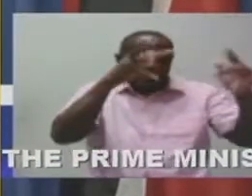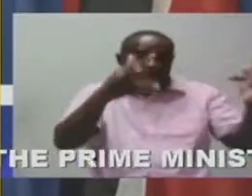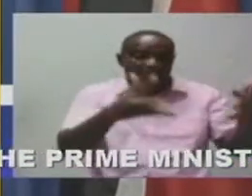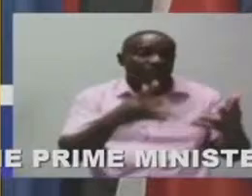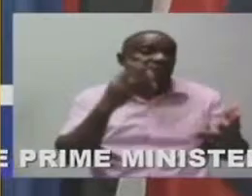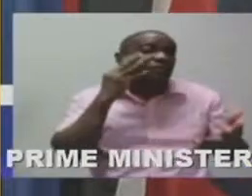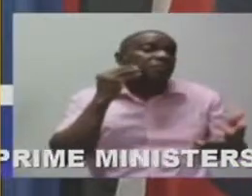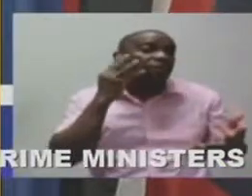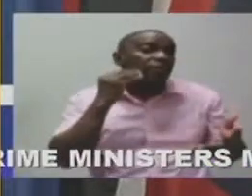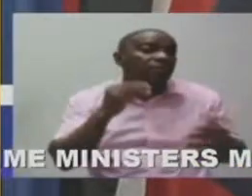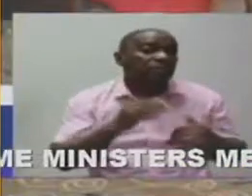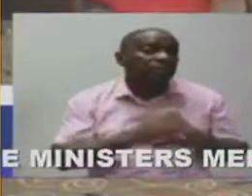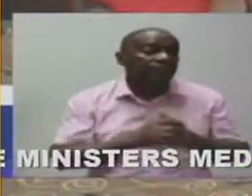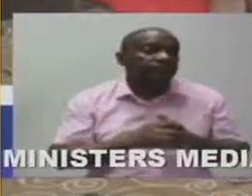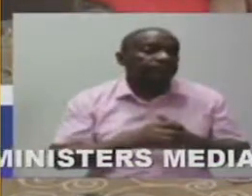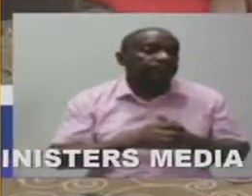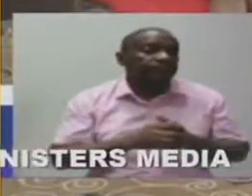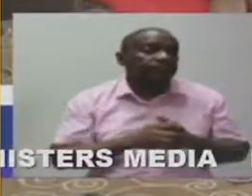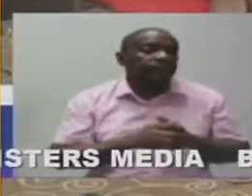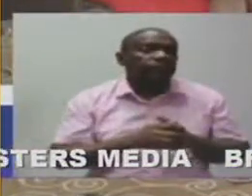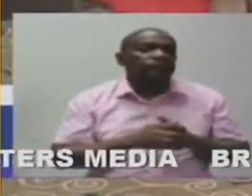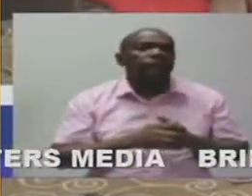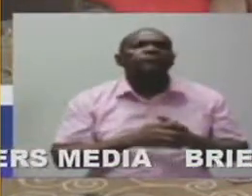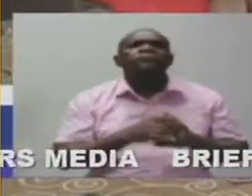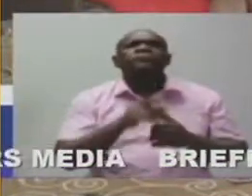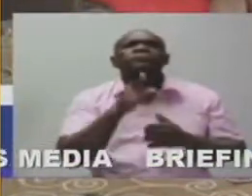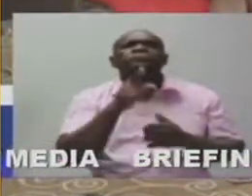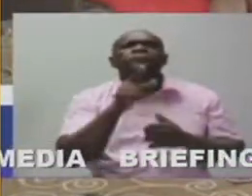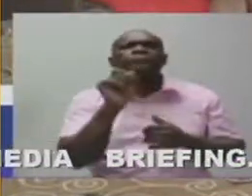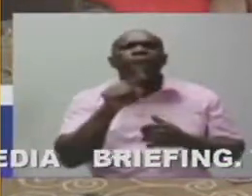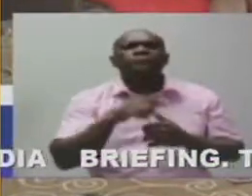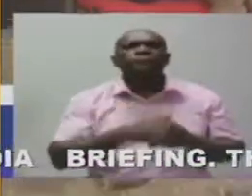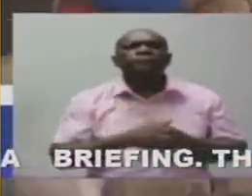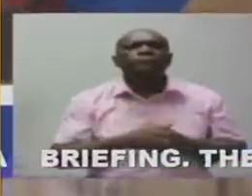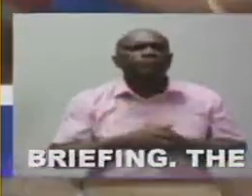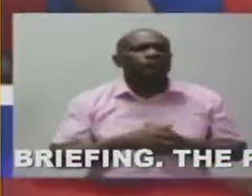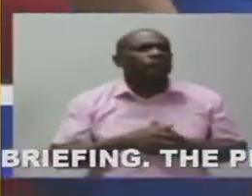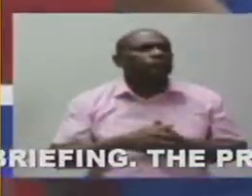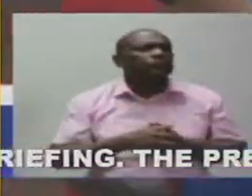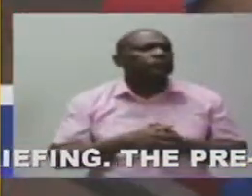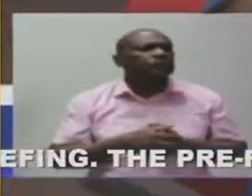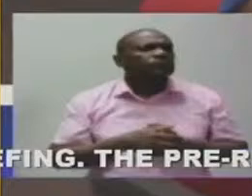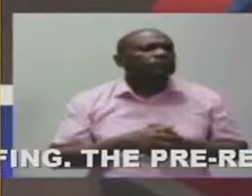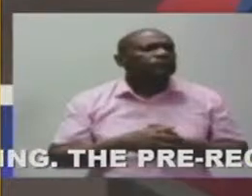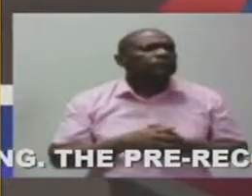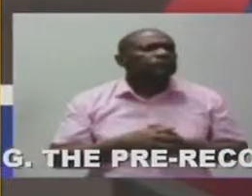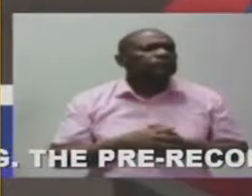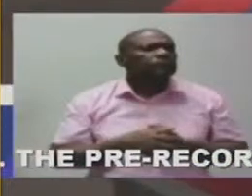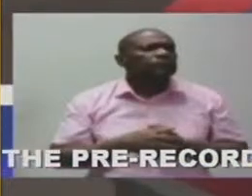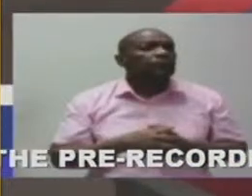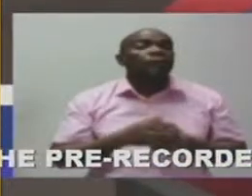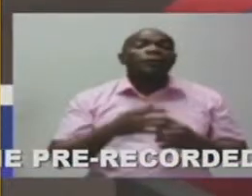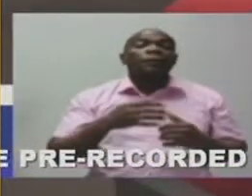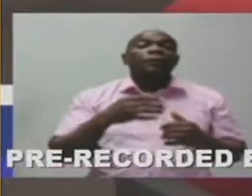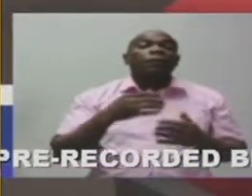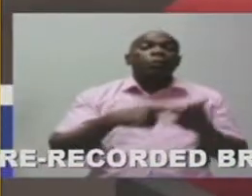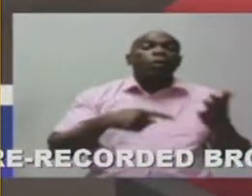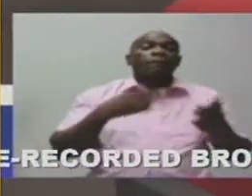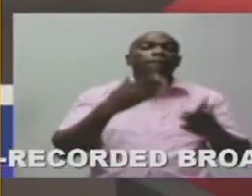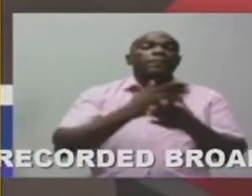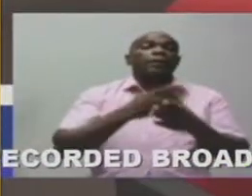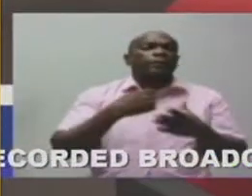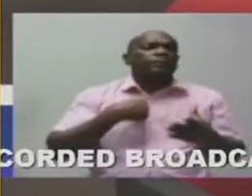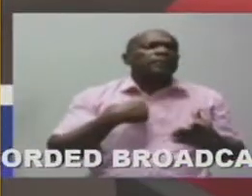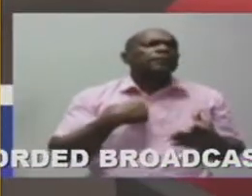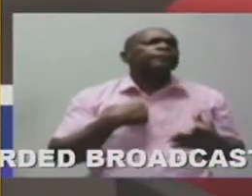check Urvashi's question. Mr. Prime Minister, what I found was a little bit concerning was Dr. Richards. What I